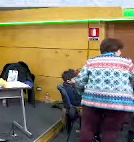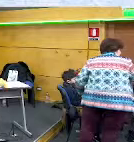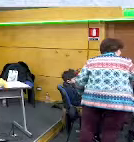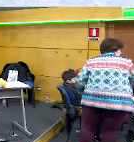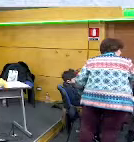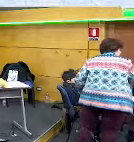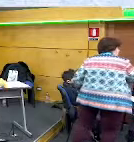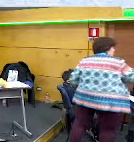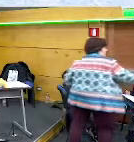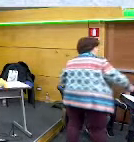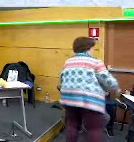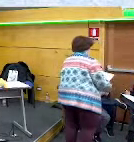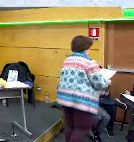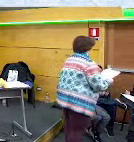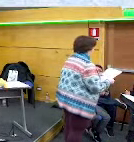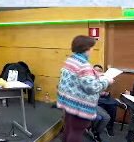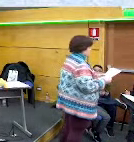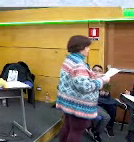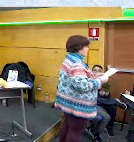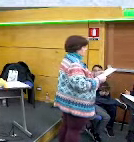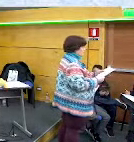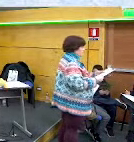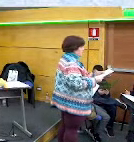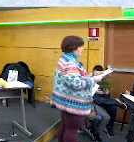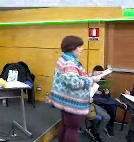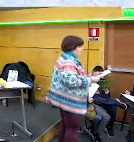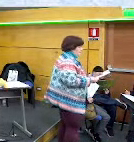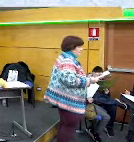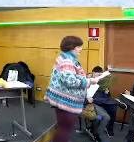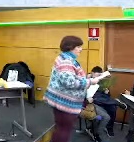to do it, Yeah, and then, okay. yeah.